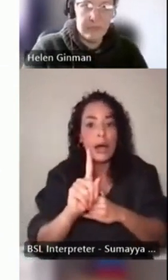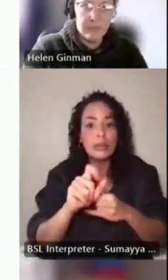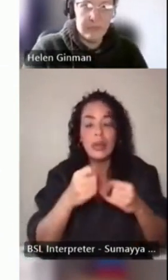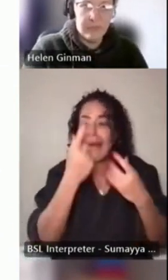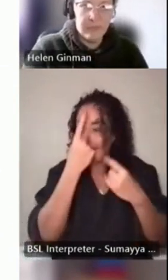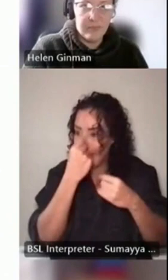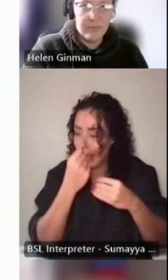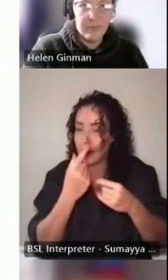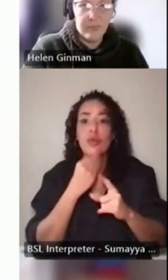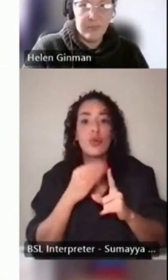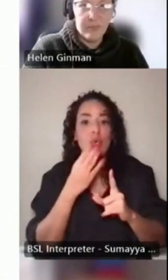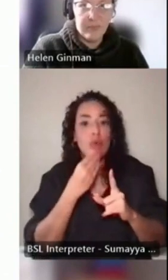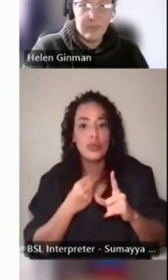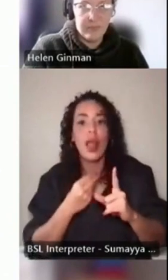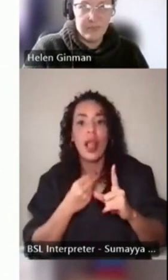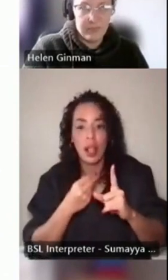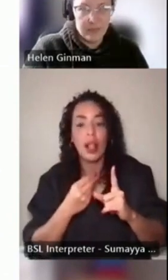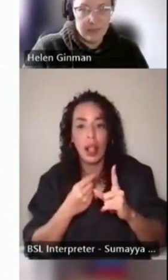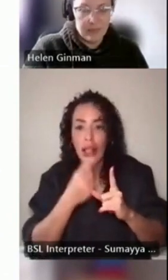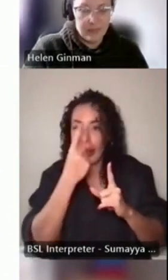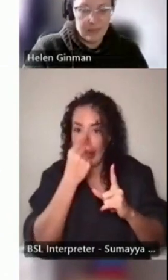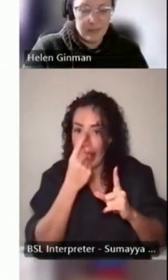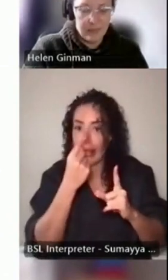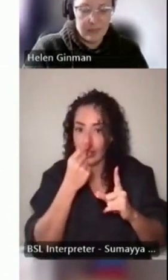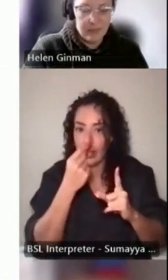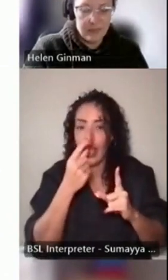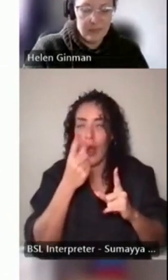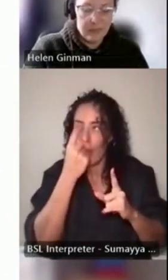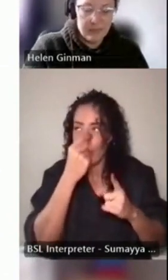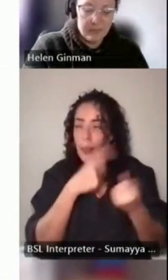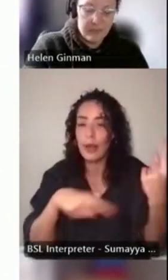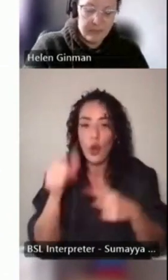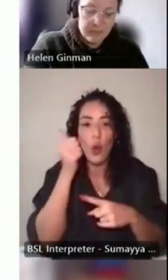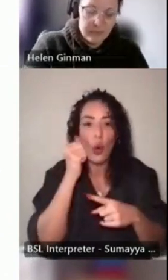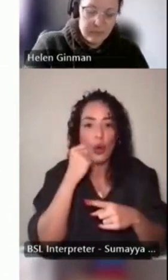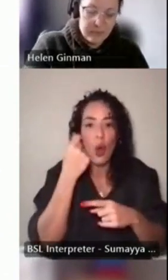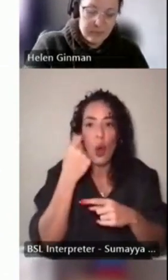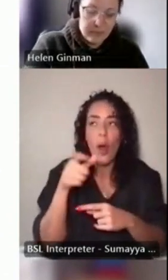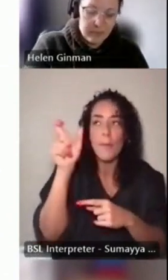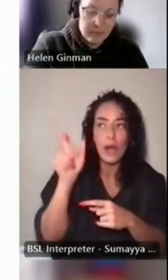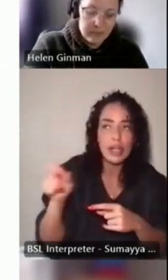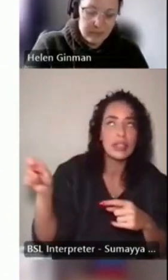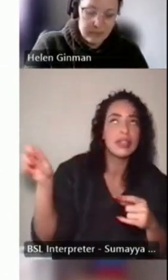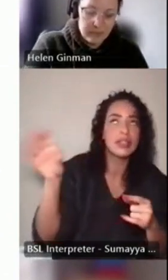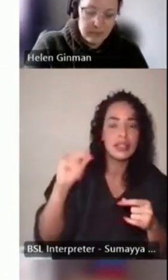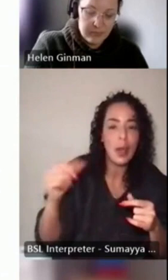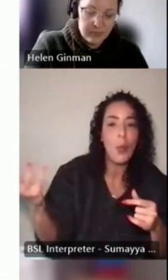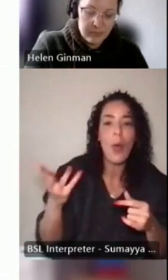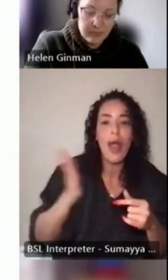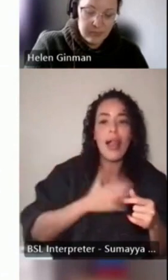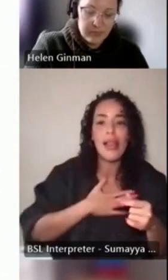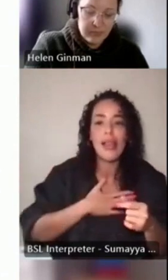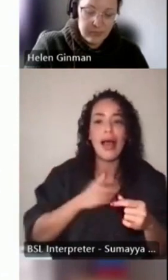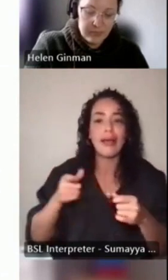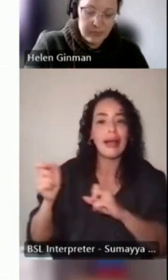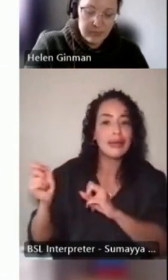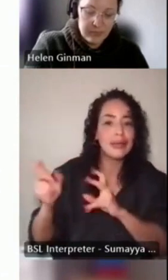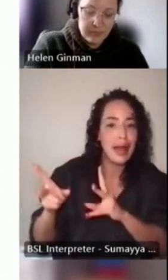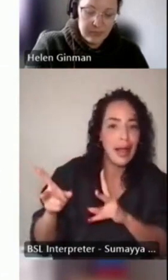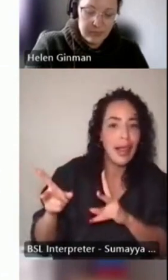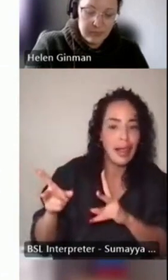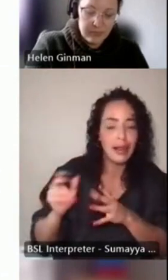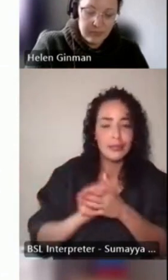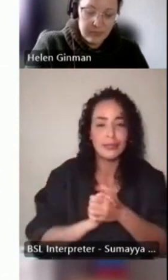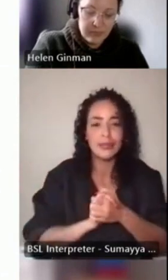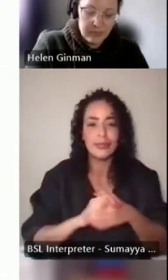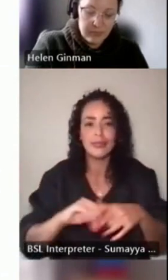be a more useful way, and we probably all know someone that does like to use that as their conflict style. And I think this is also true